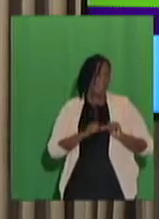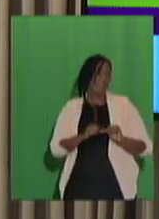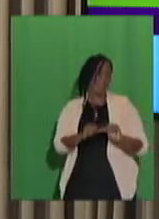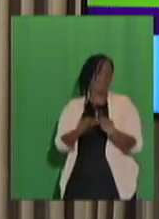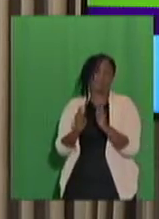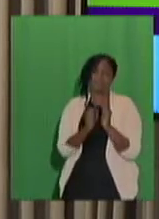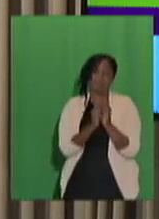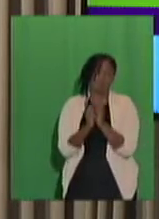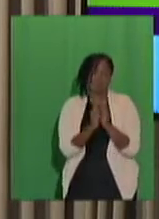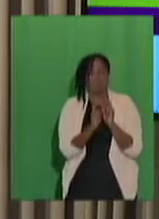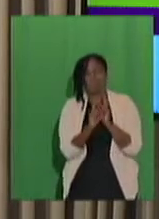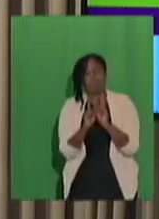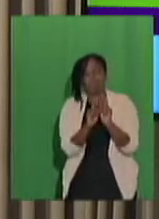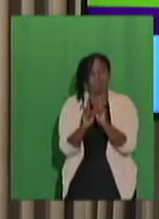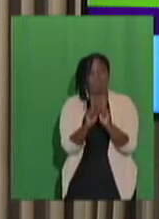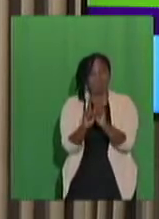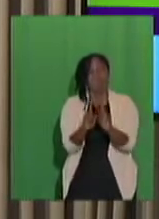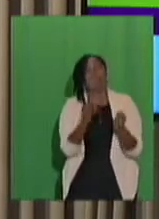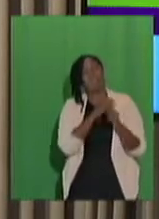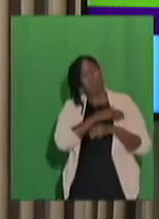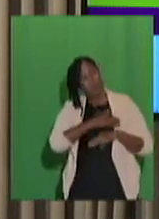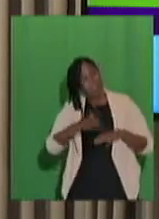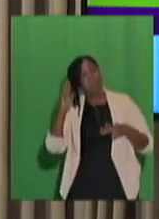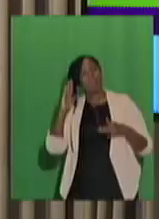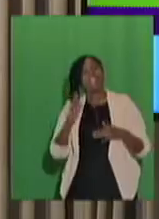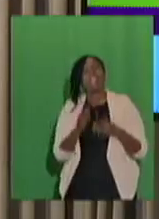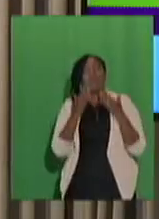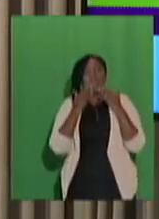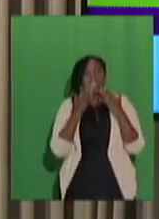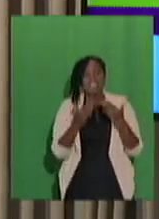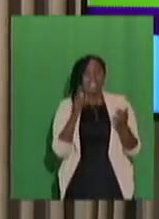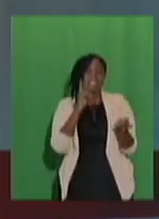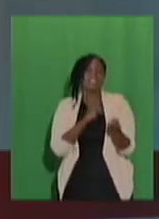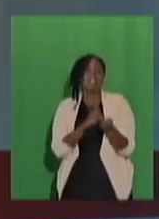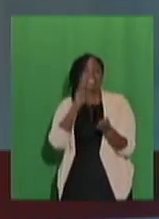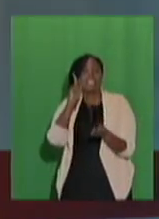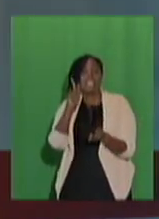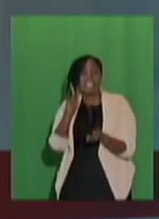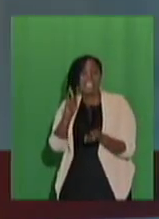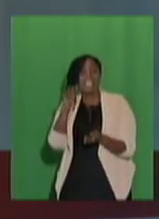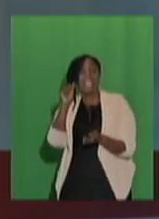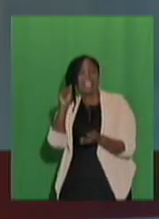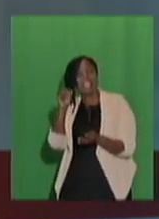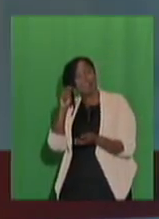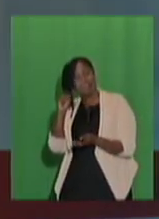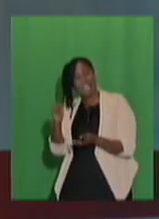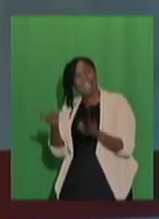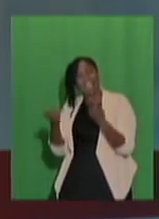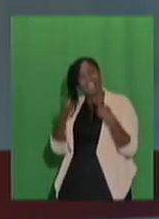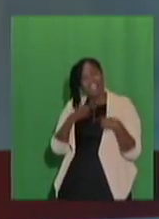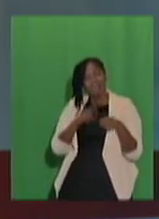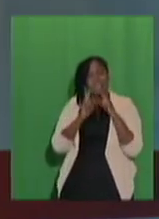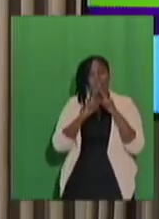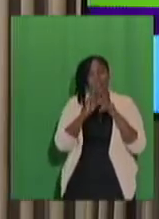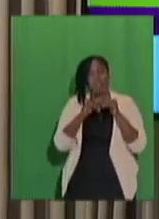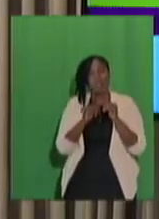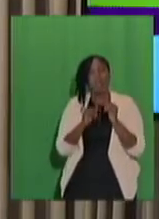enterprise. I want to thank Dr. Kelly Elaine Mike for coming out this morning and sharing her expertise on cancer and